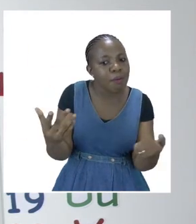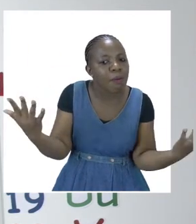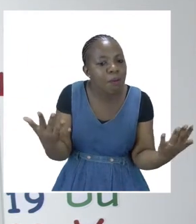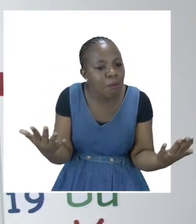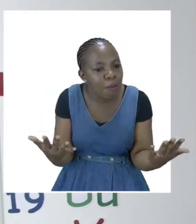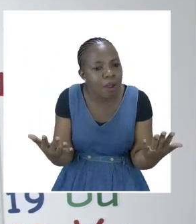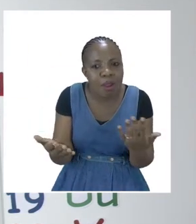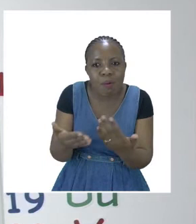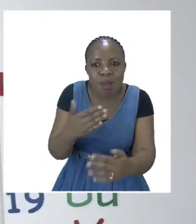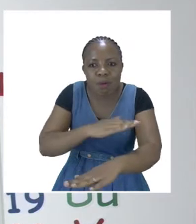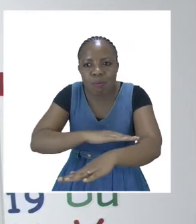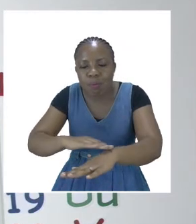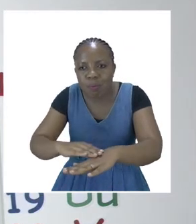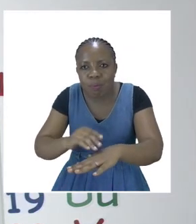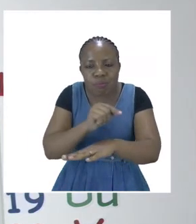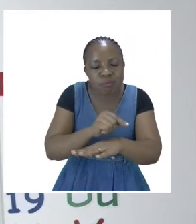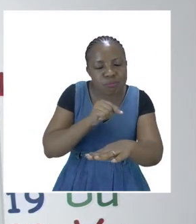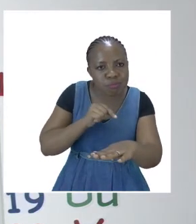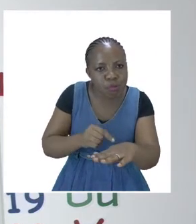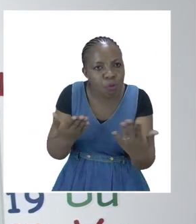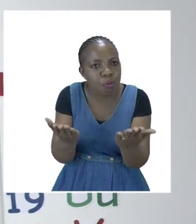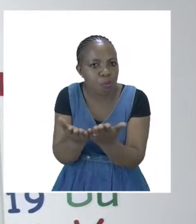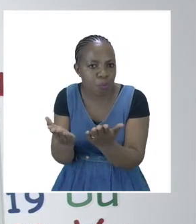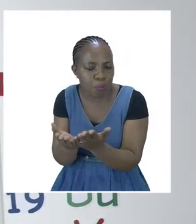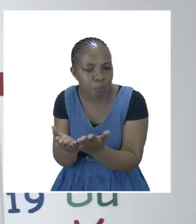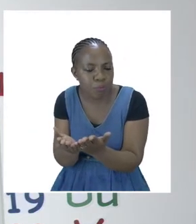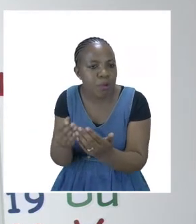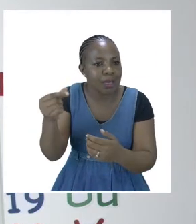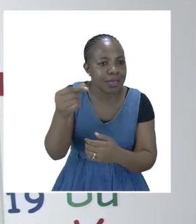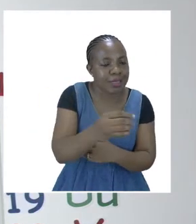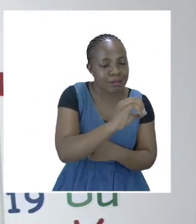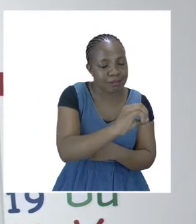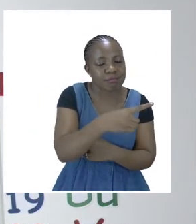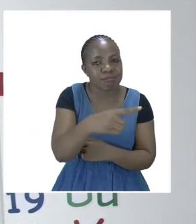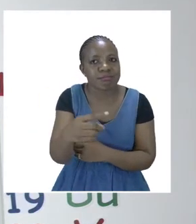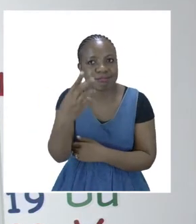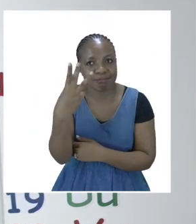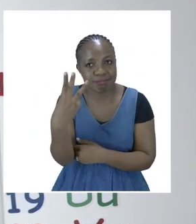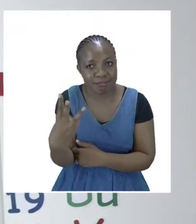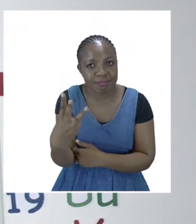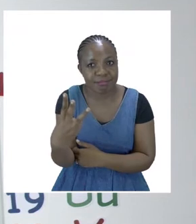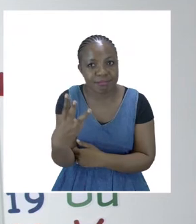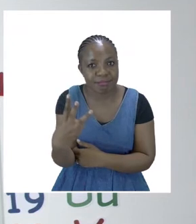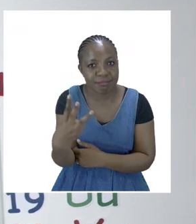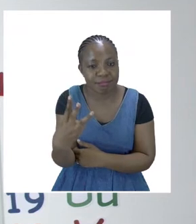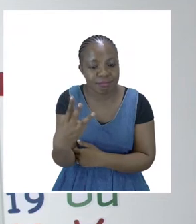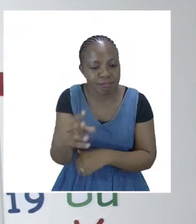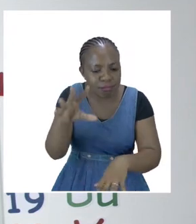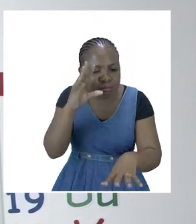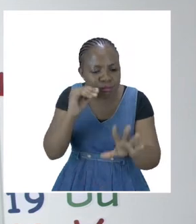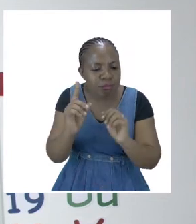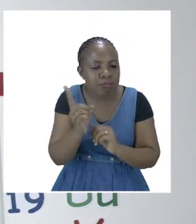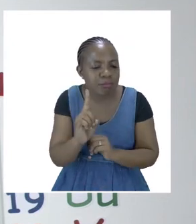to Thursday for pre-primary up until grade 3. The lessons are for listening